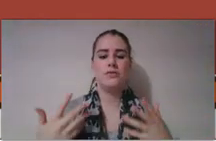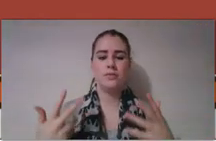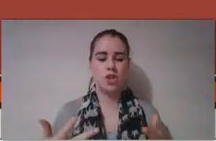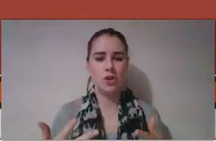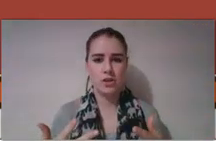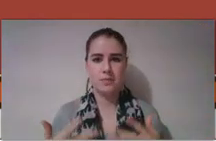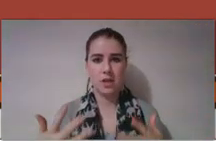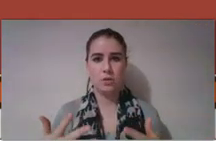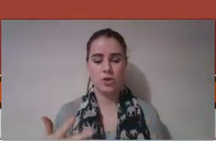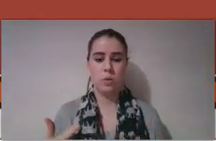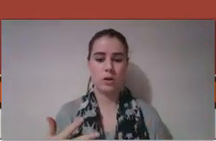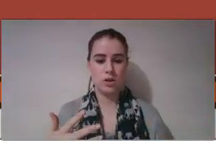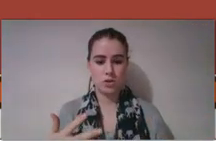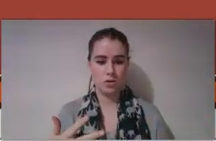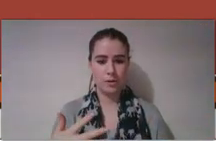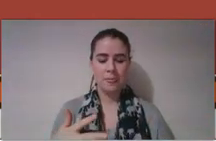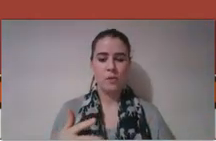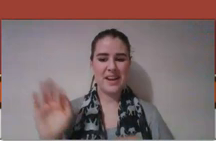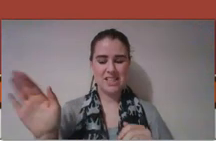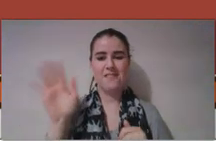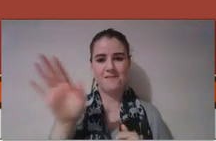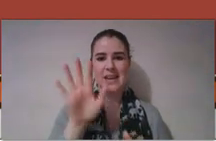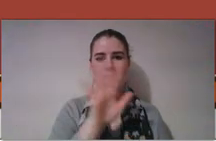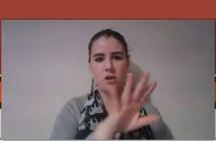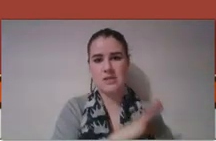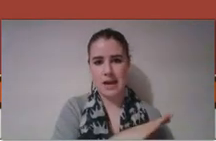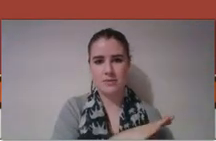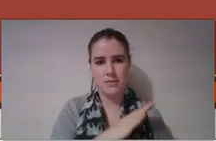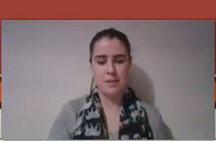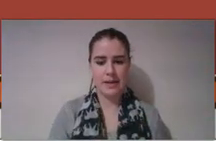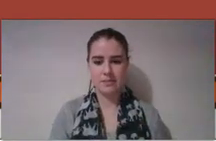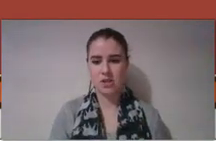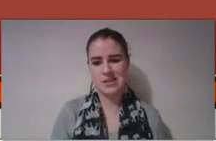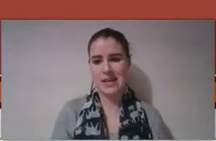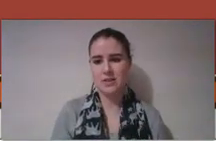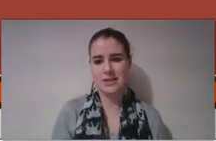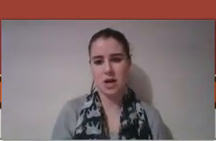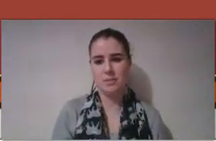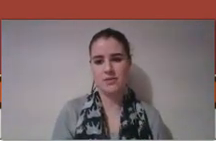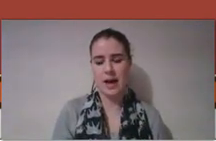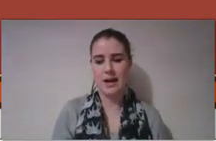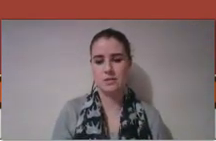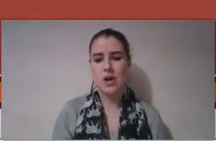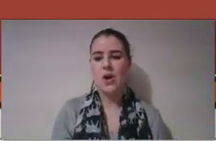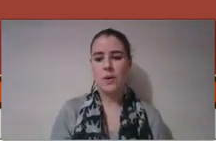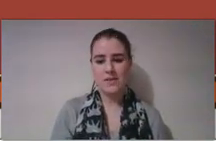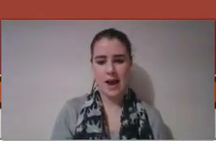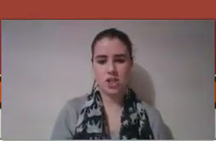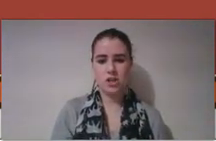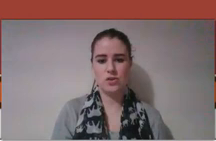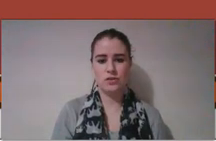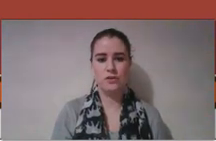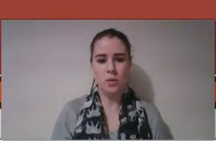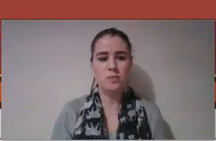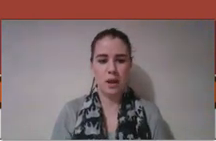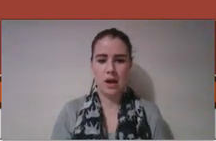we know that from the Tudor times they would use wattle and daub, where they'd actually fill in those gaps from the beams. And you can see here an example of that house where they've